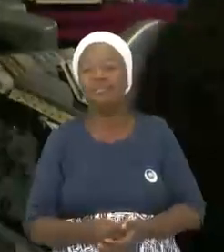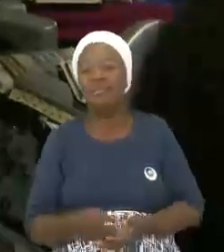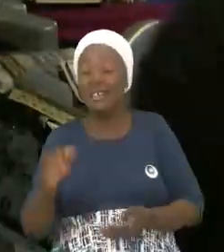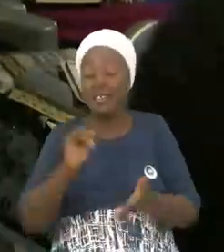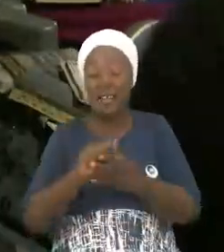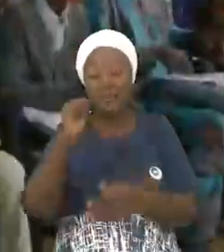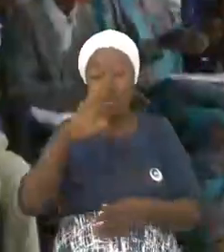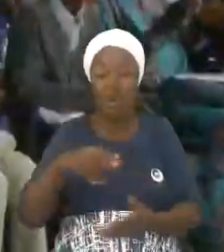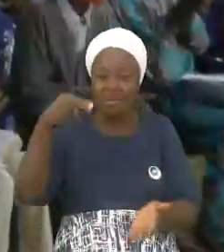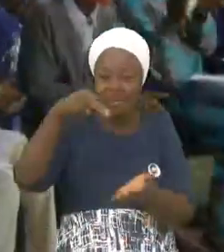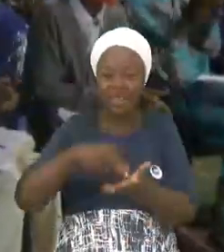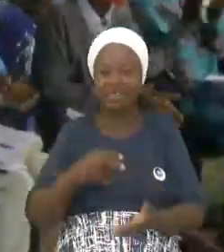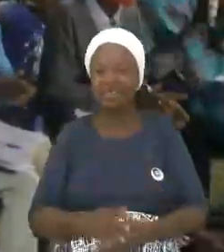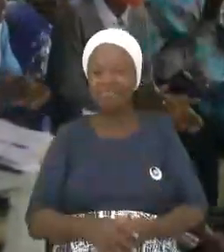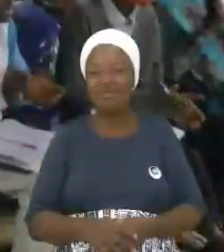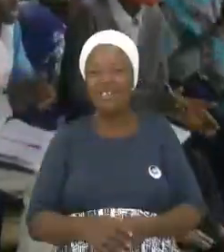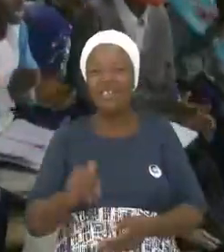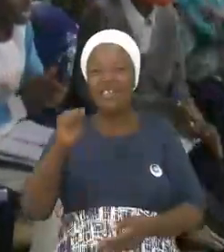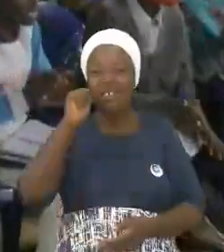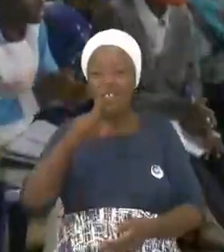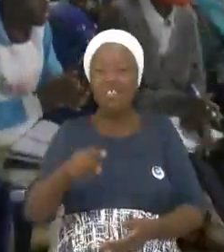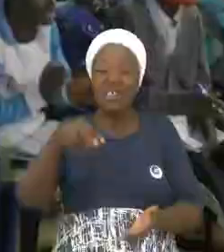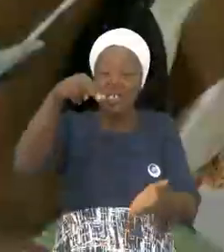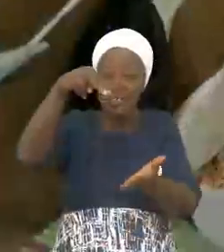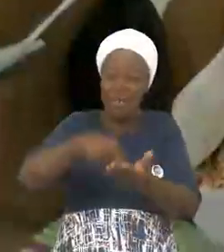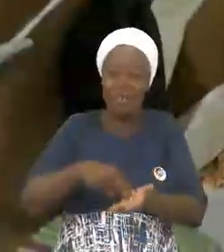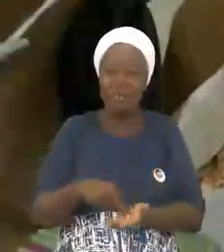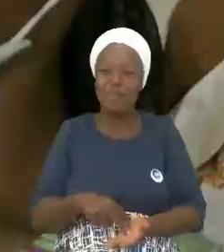up. I said she rose up.